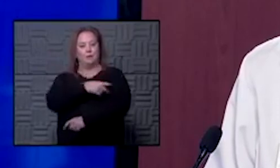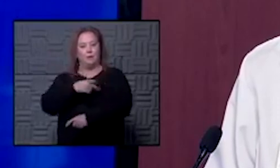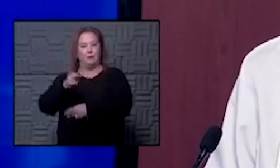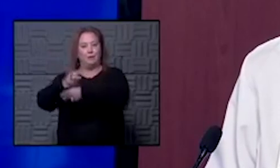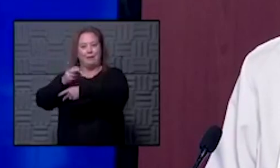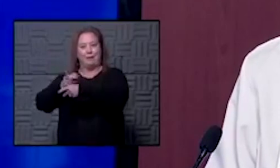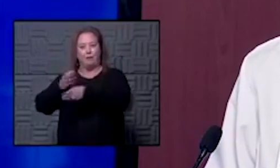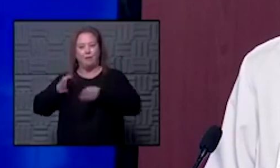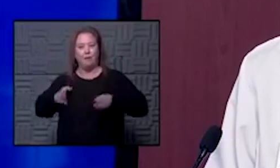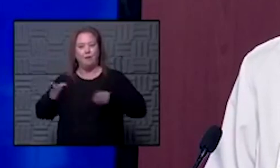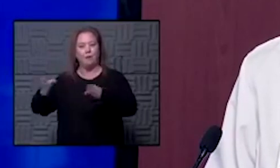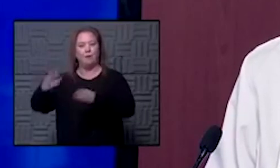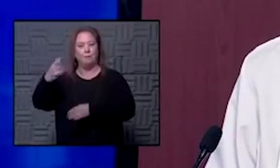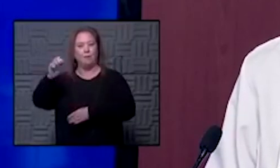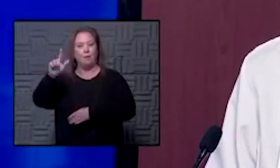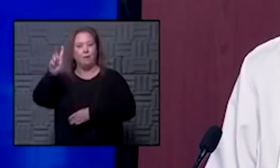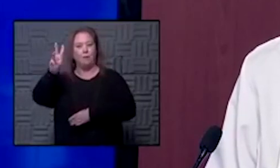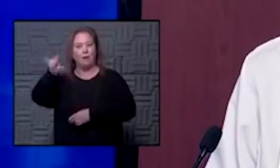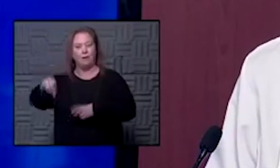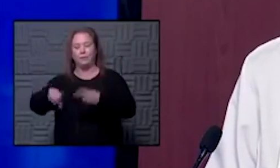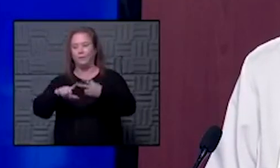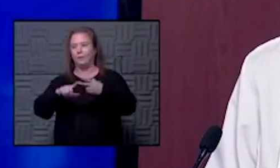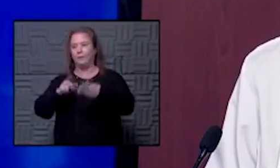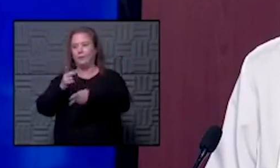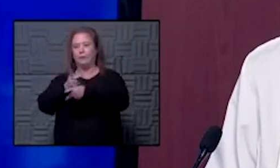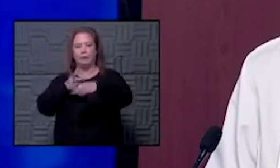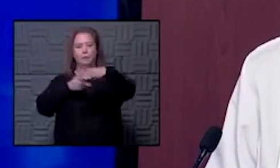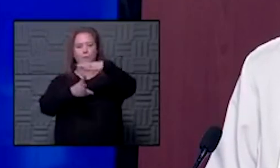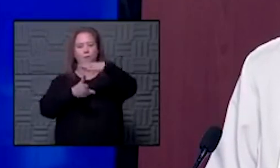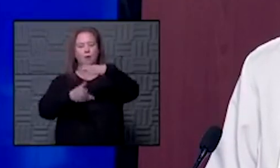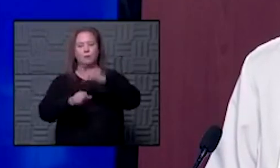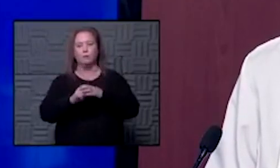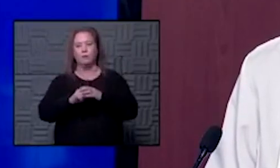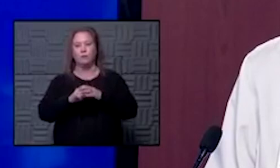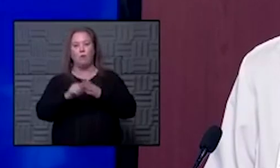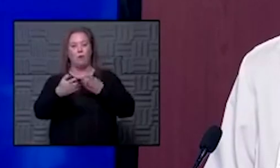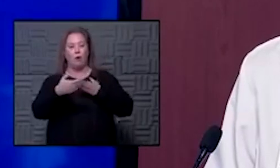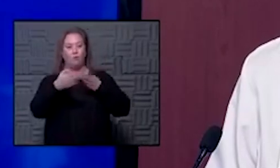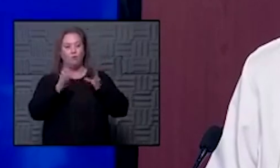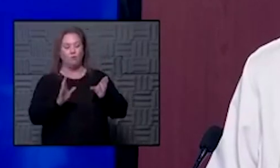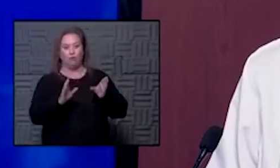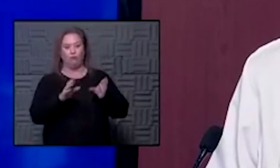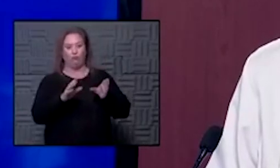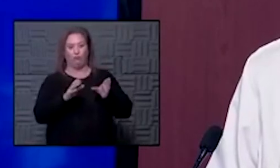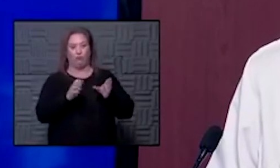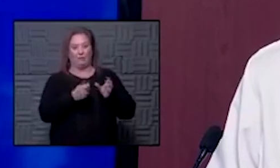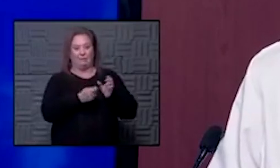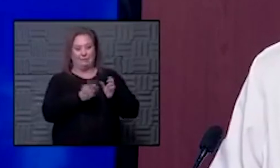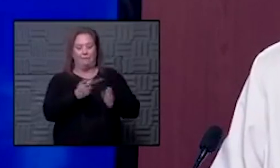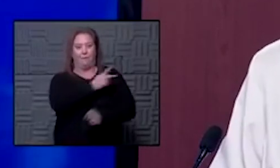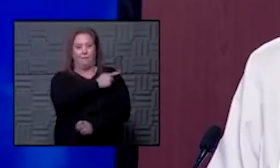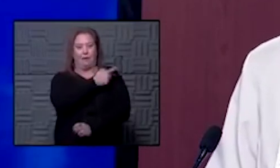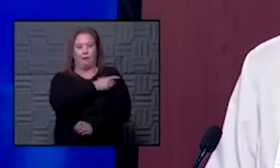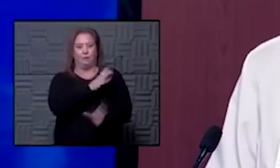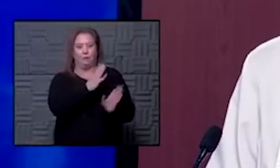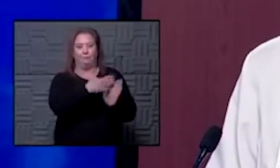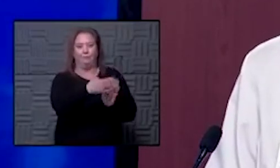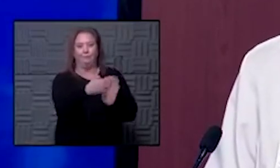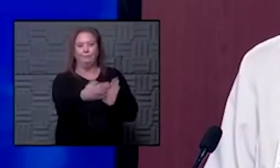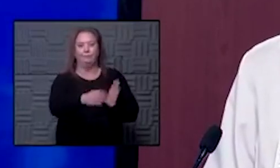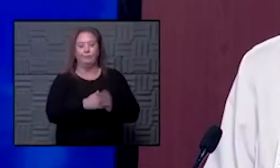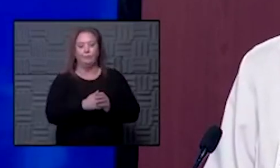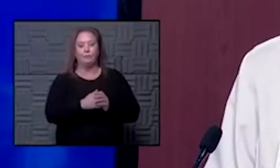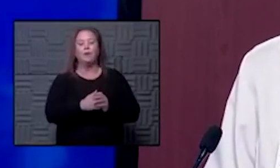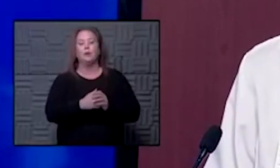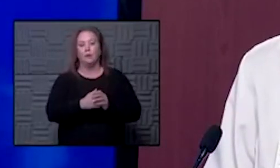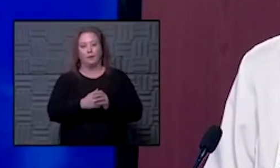or in parking garages or with multiple patients in rooms that were not designed to provide patient care and